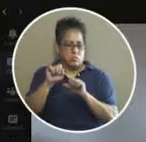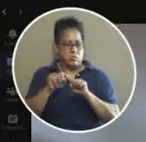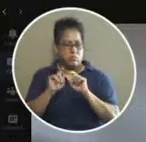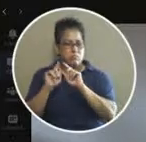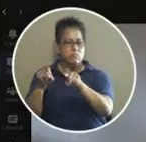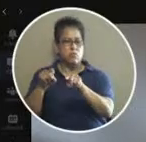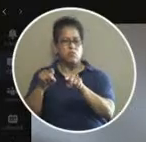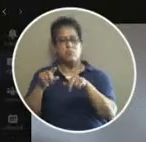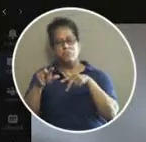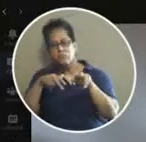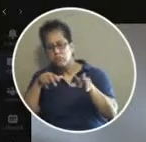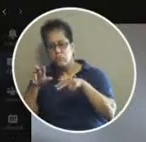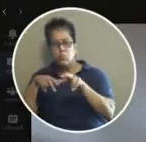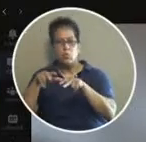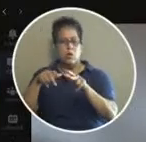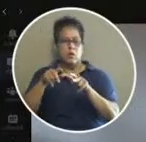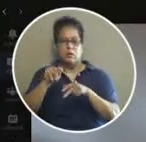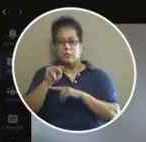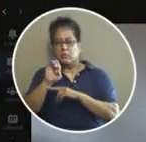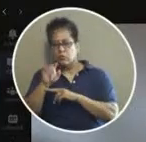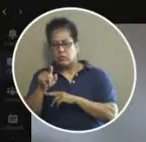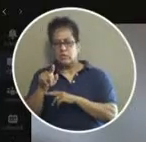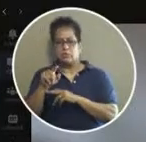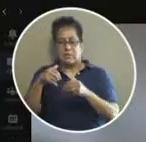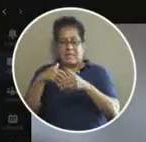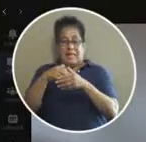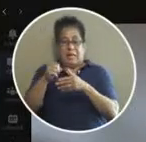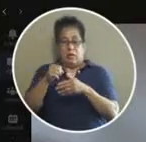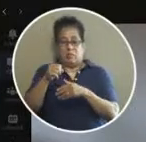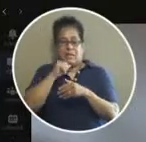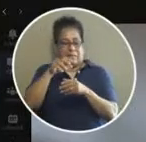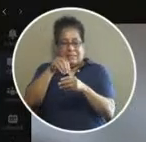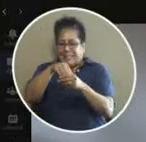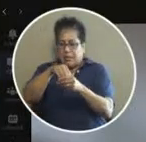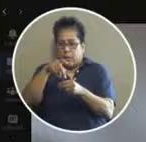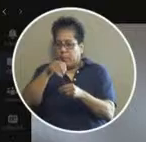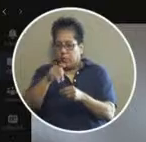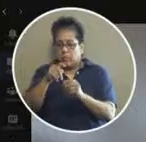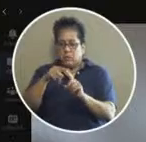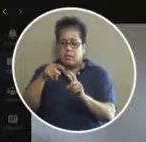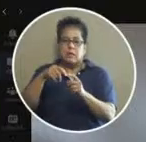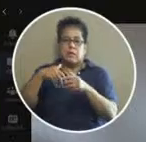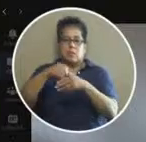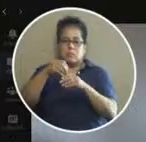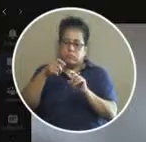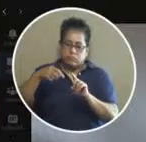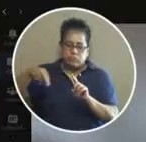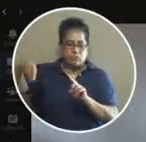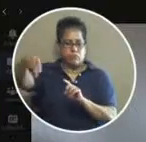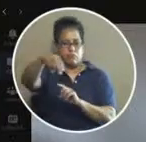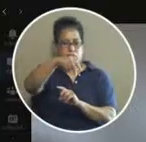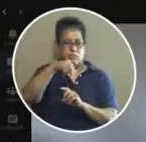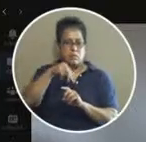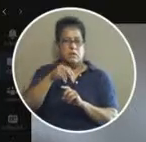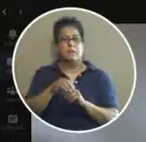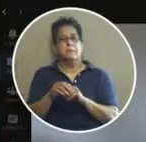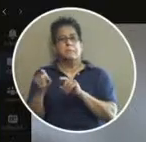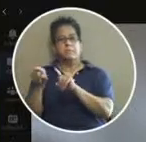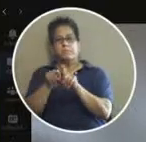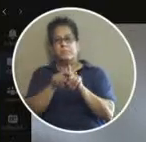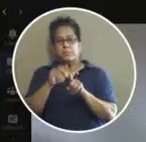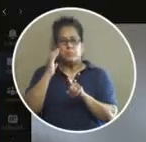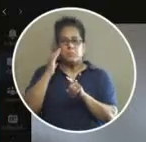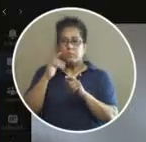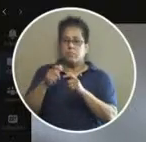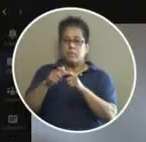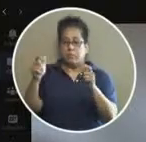without having any situation that would increase the virus. We also know that in the bigger